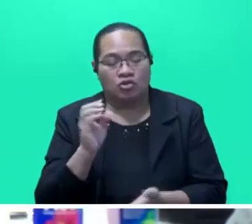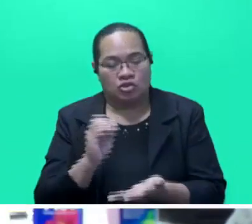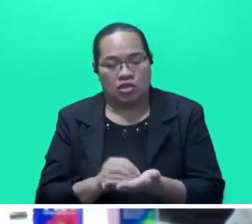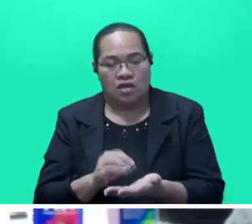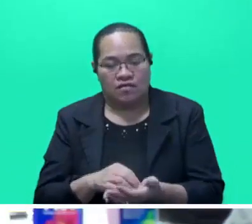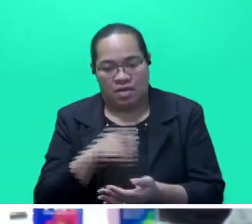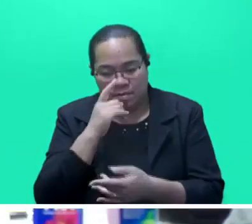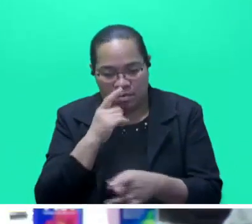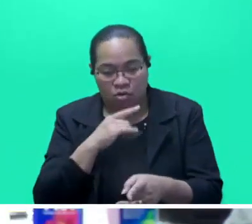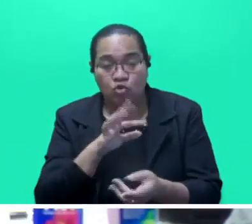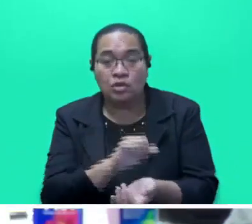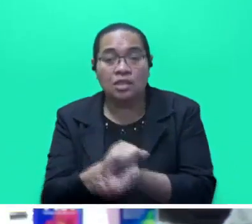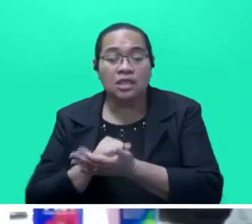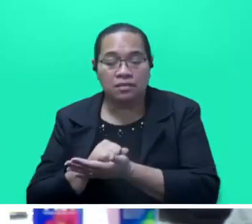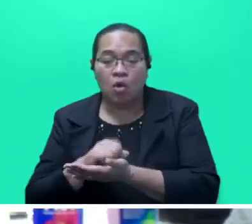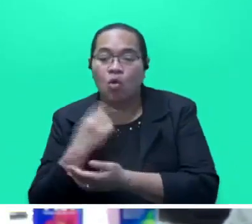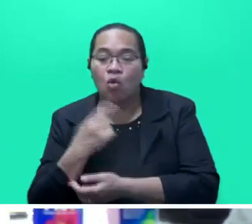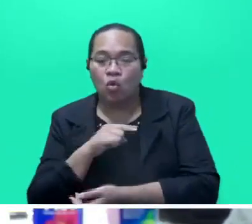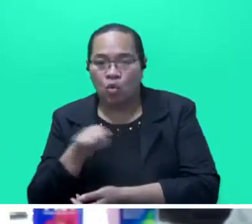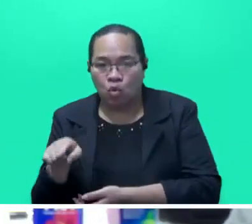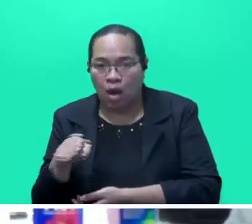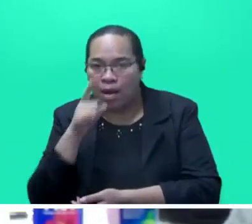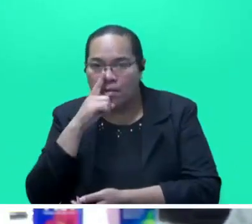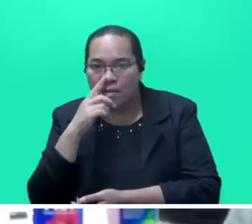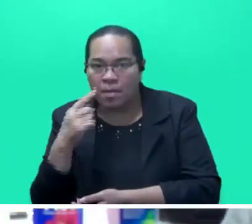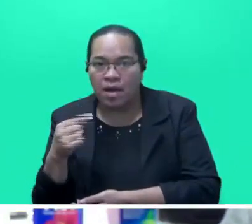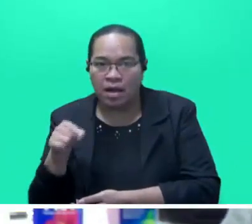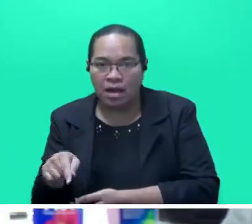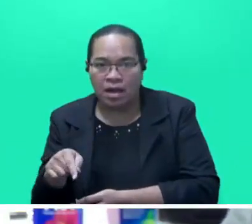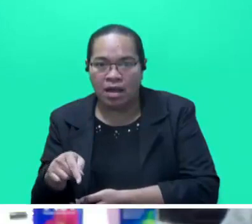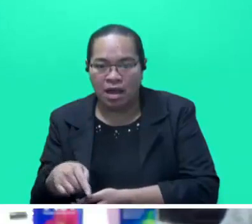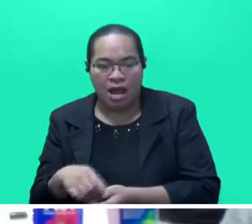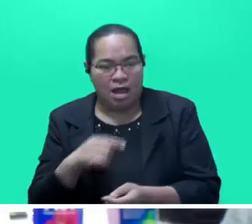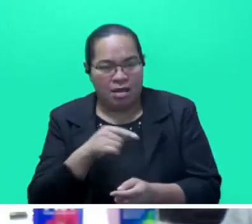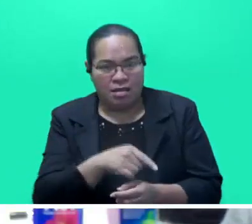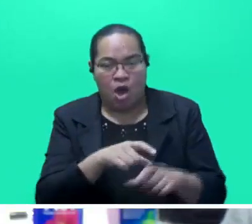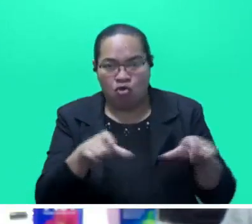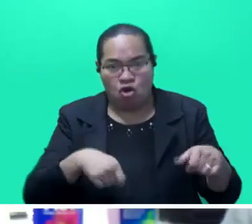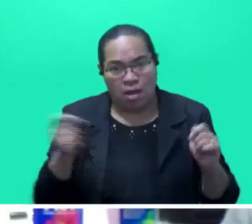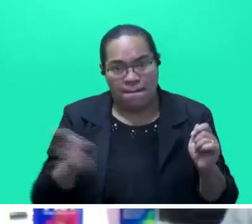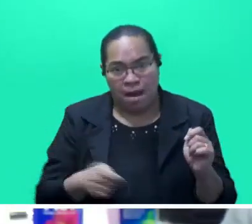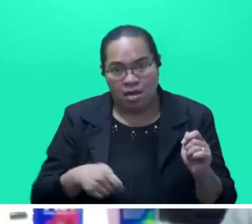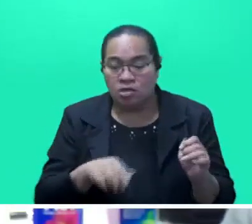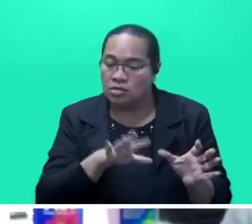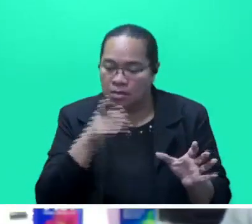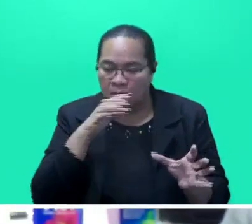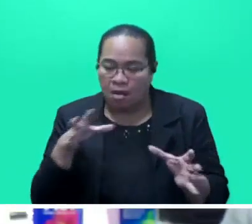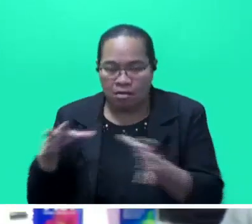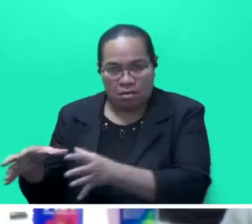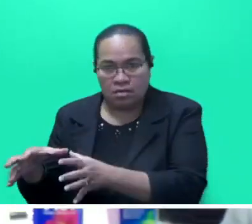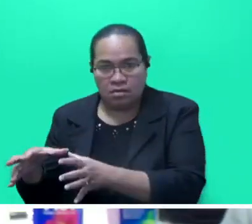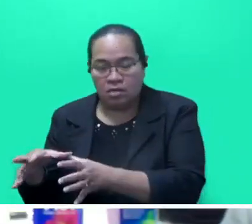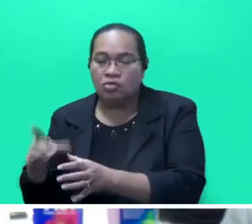by keeping in custody those convicted by the courts and providing effective